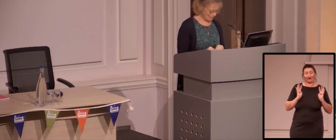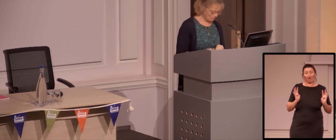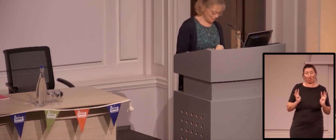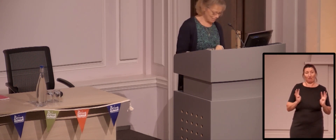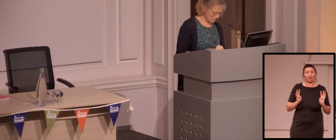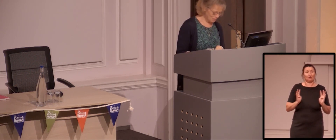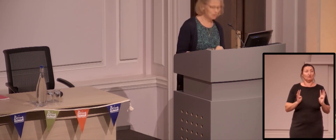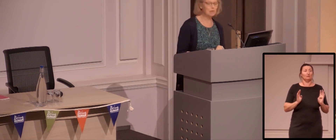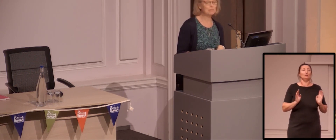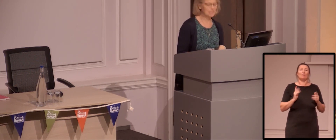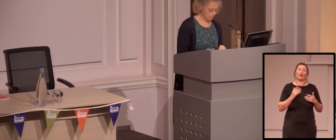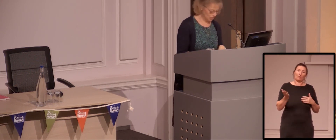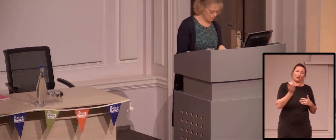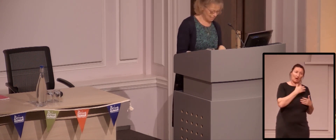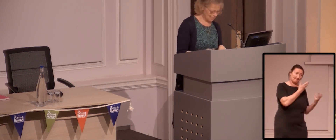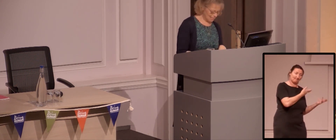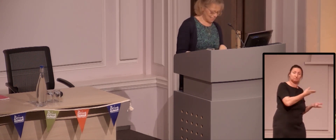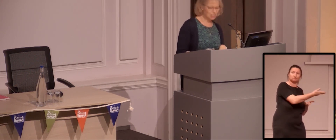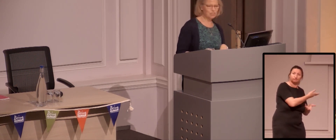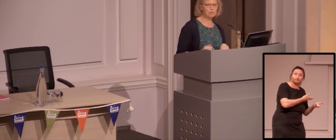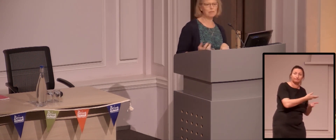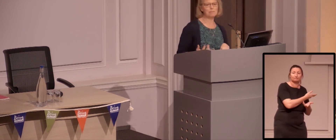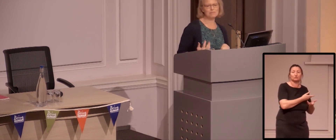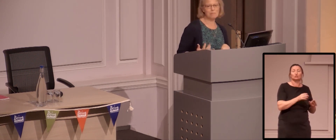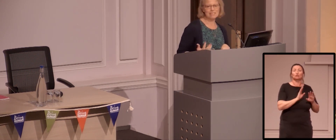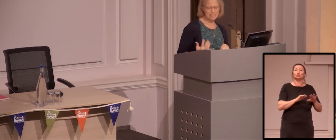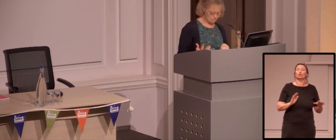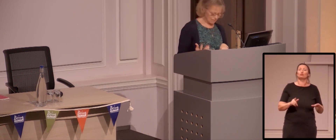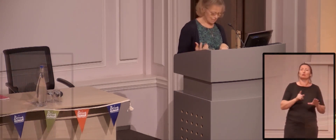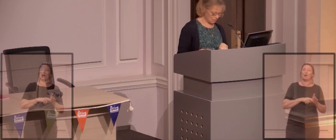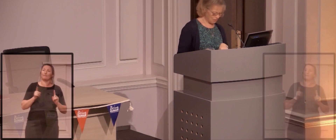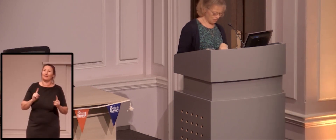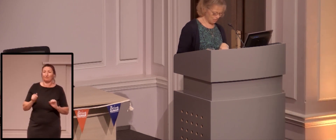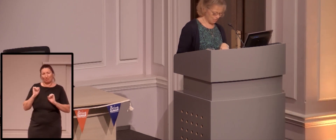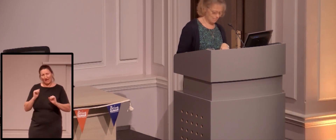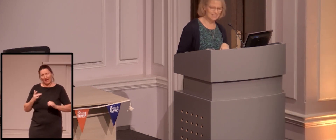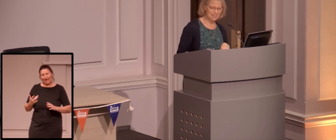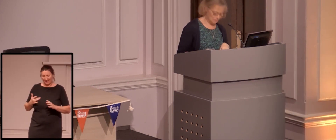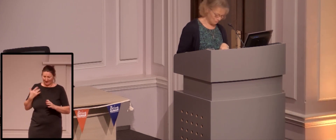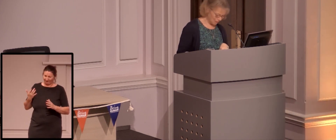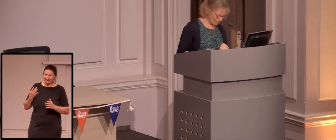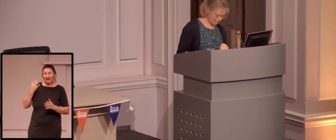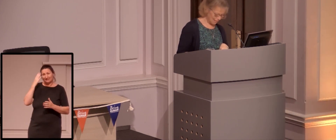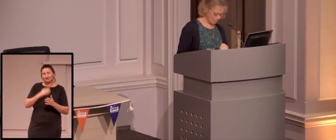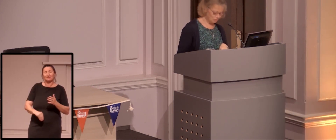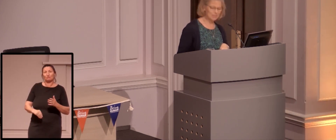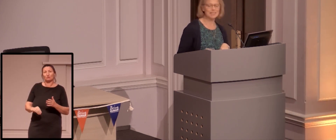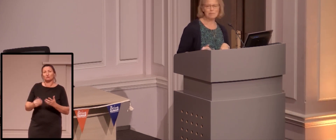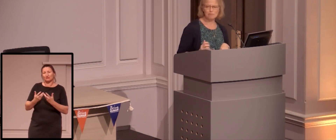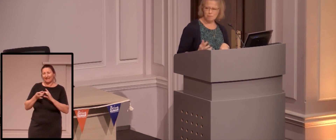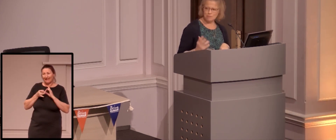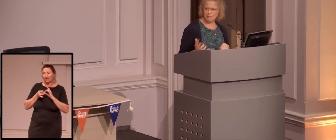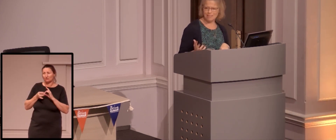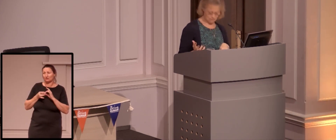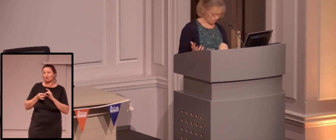the evening to come up to discuss the children and young people's families' lived experiences and engagement,